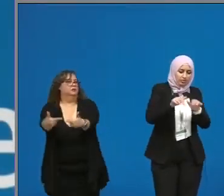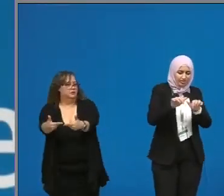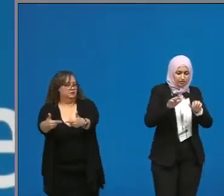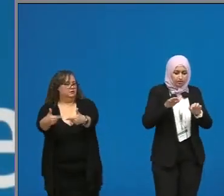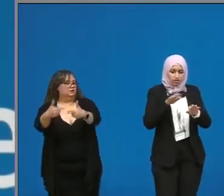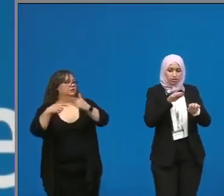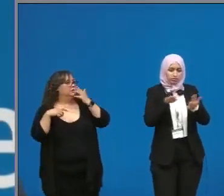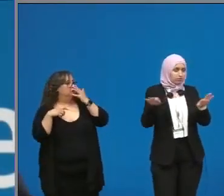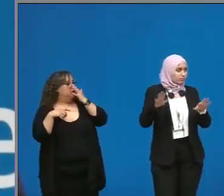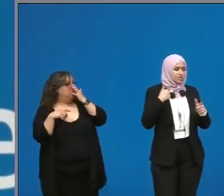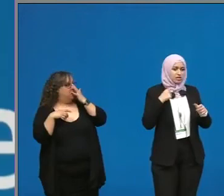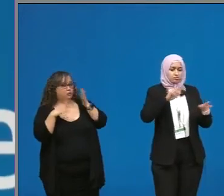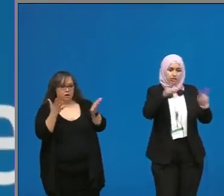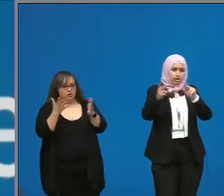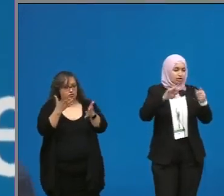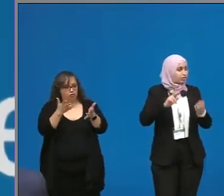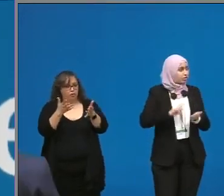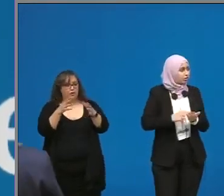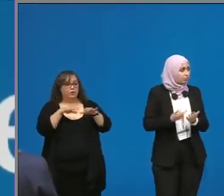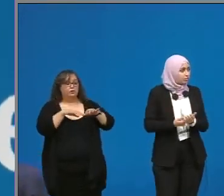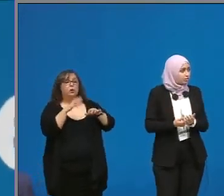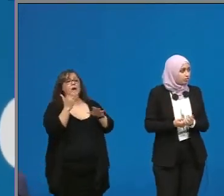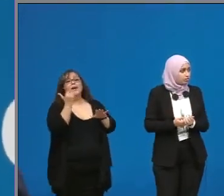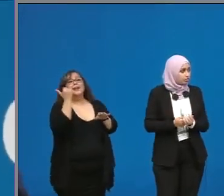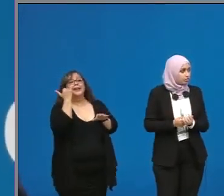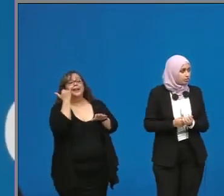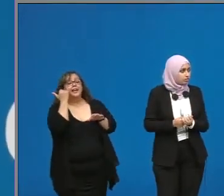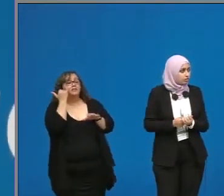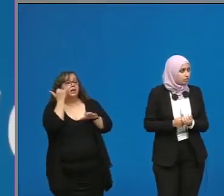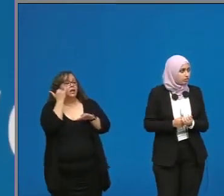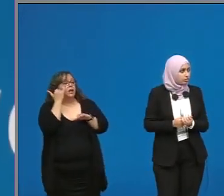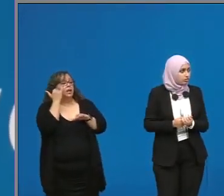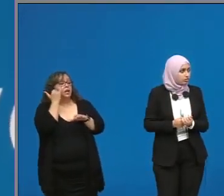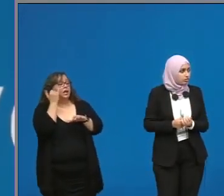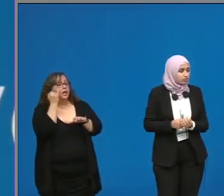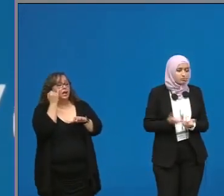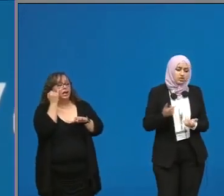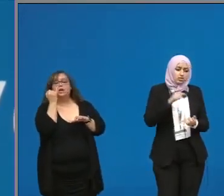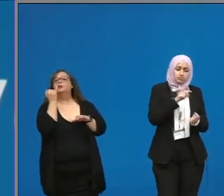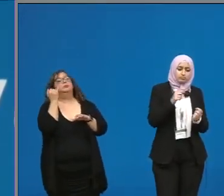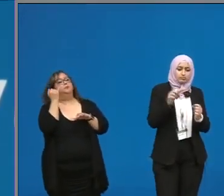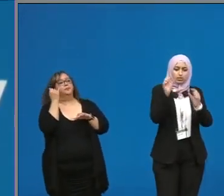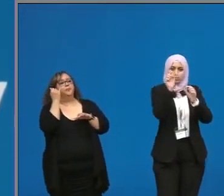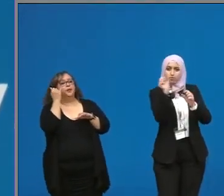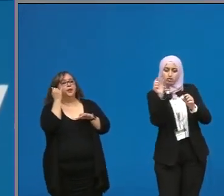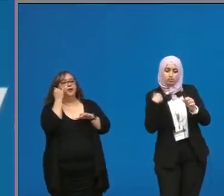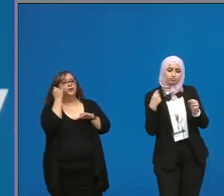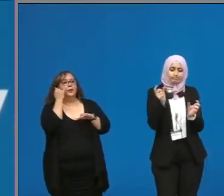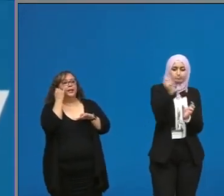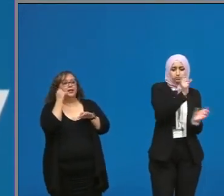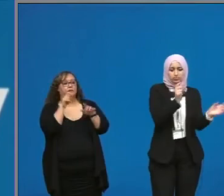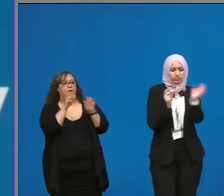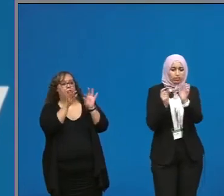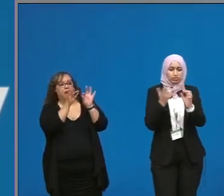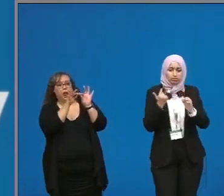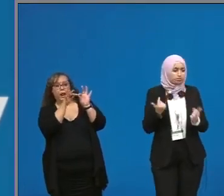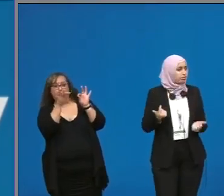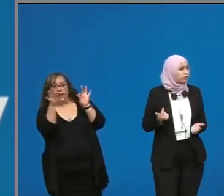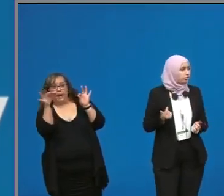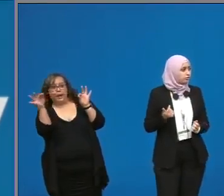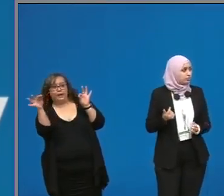a different grammar than the sign language grammar, they will reorder the words to fit the sign language grammar. Correct, boss?